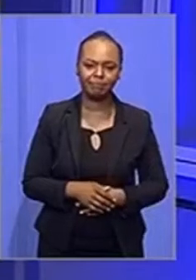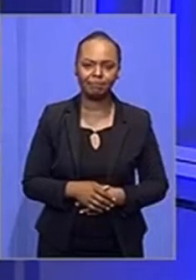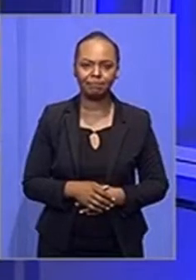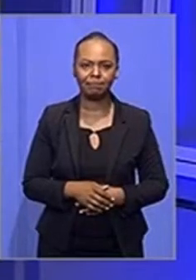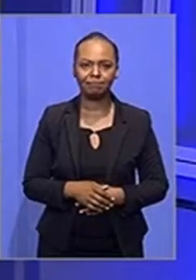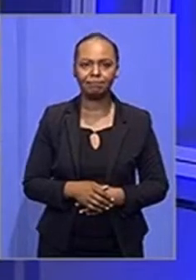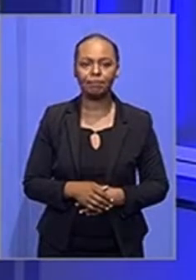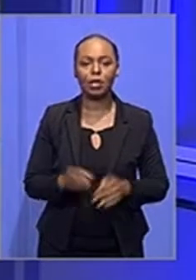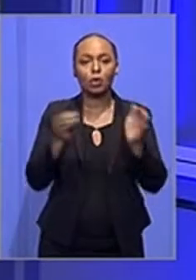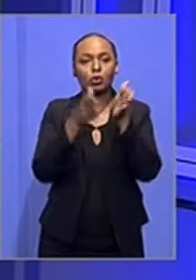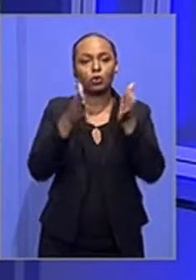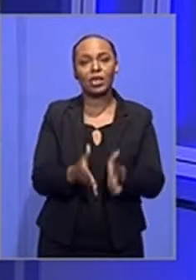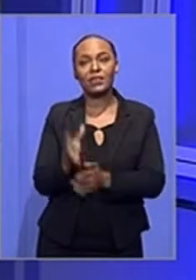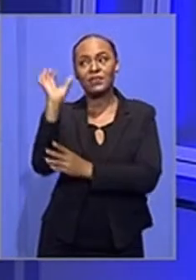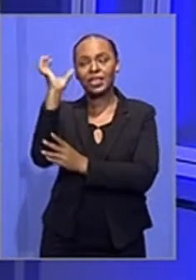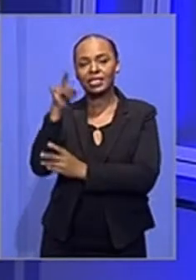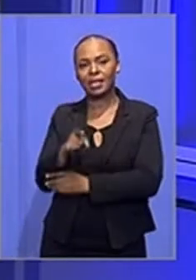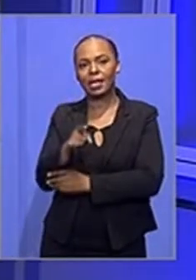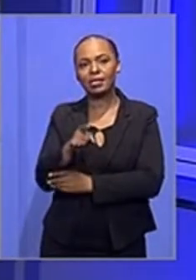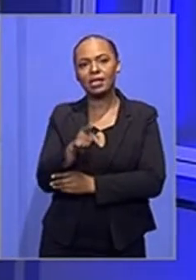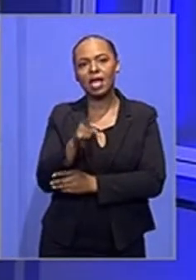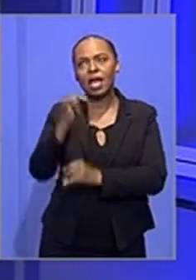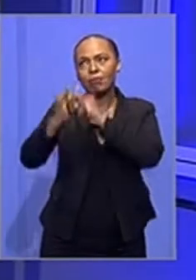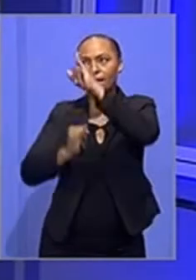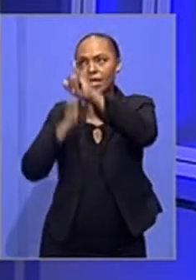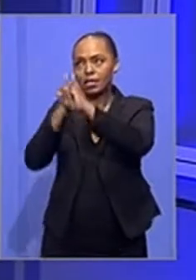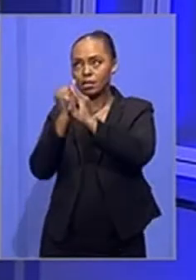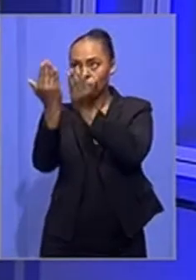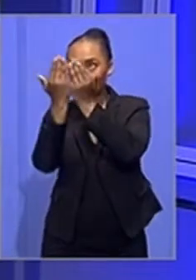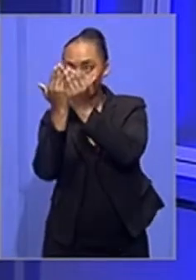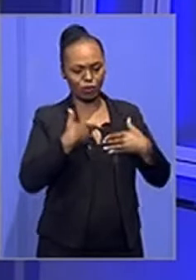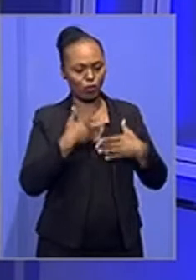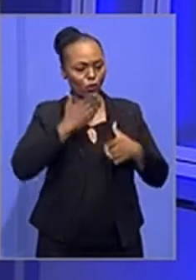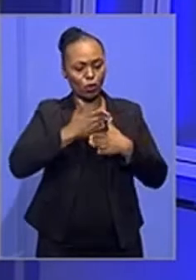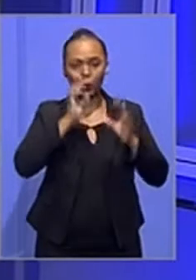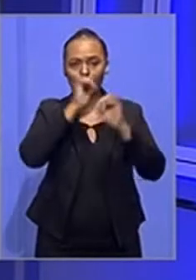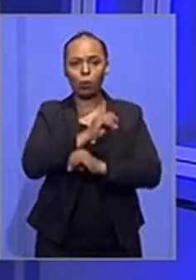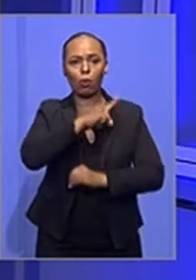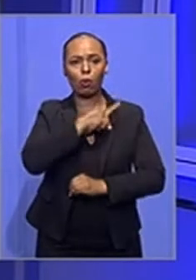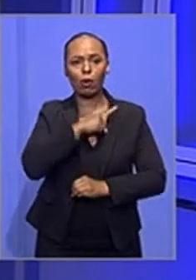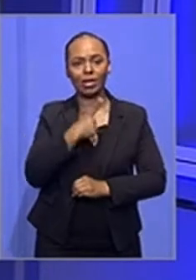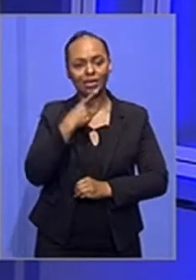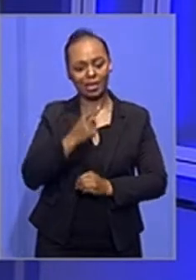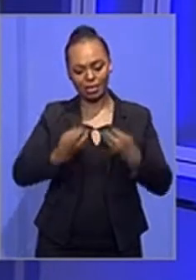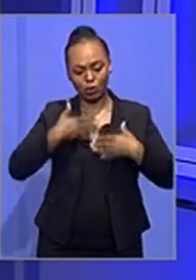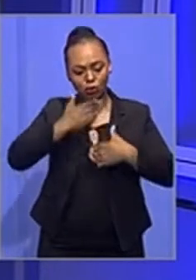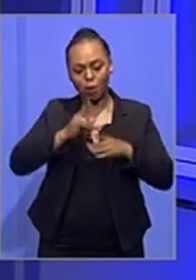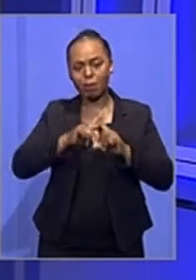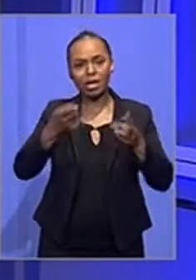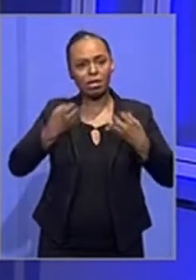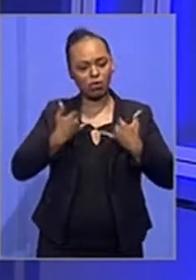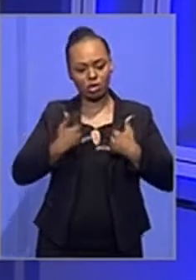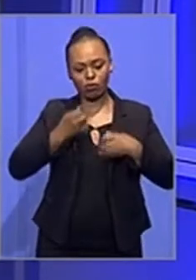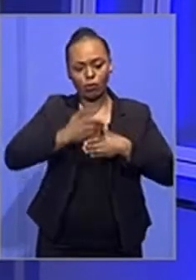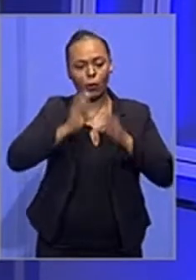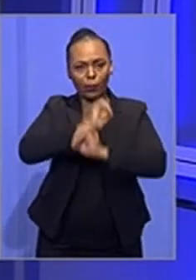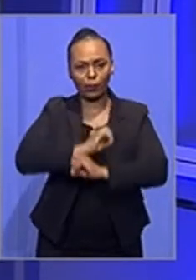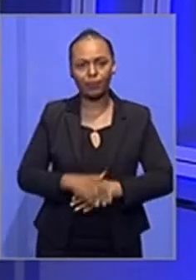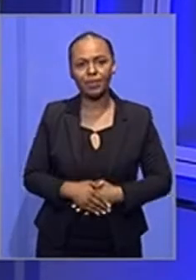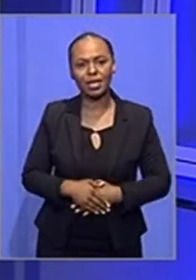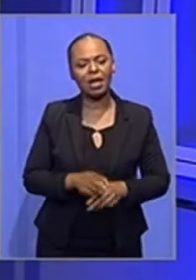Baithuti ba Free State ba ithutago dinageng tša boditshabatshaba ba latofatsa mmušo wa profense ka go palela go tsweletsa tumelelano